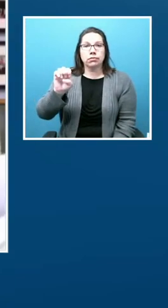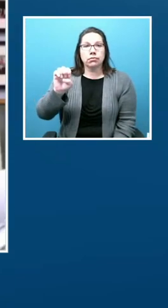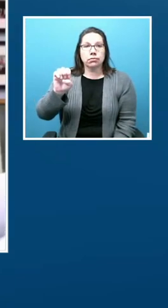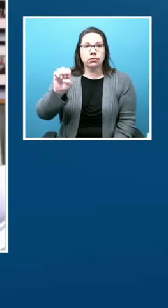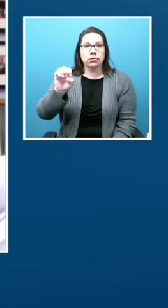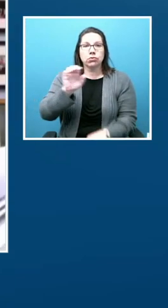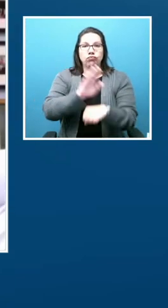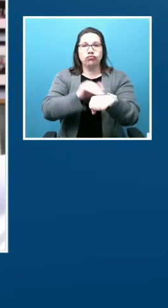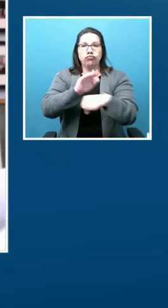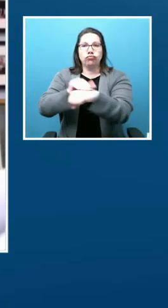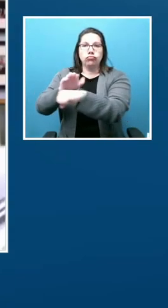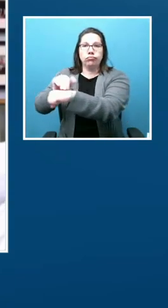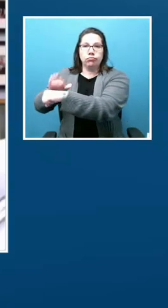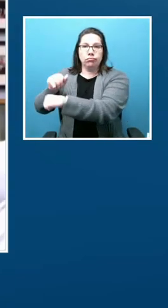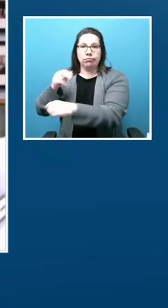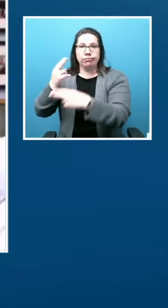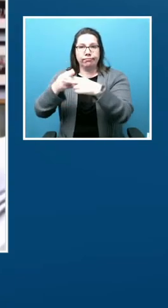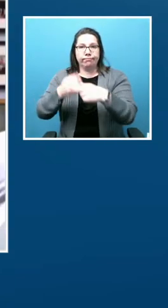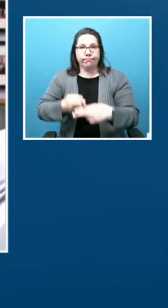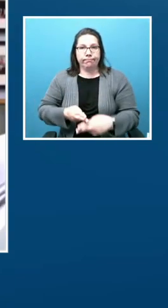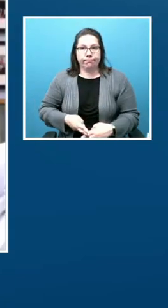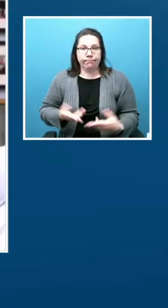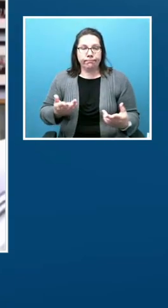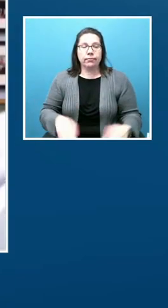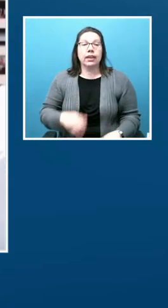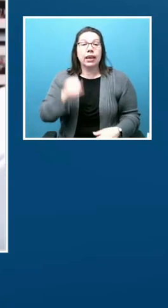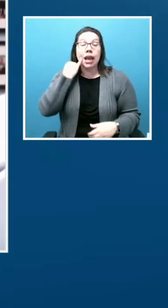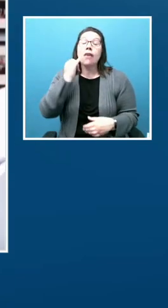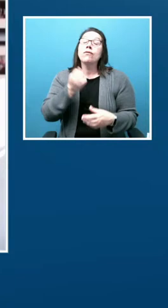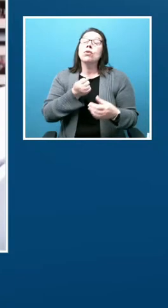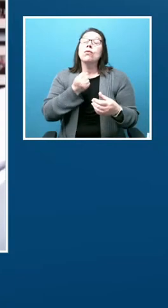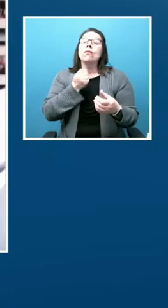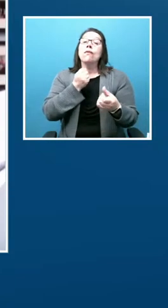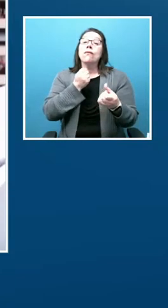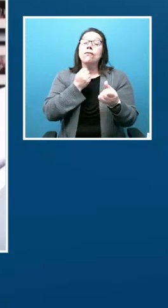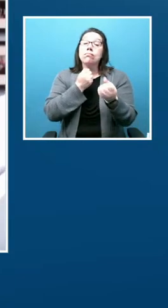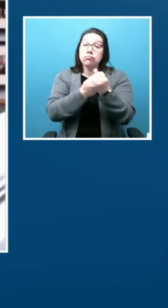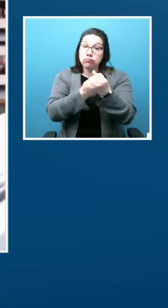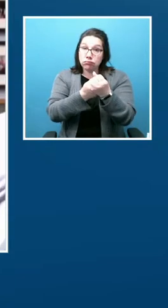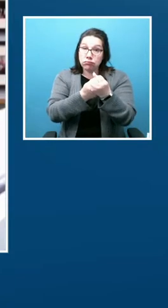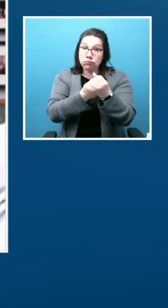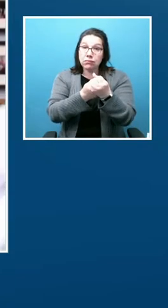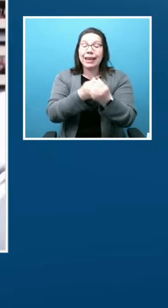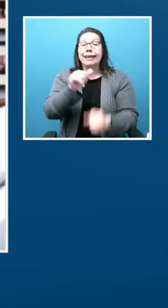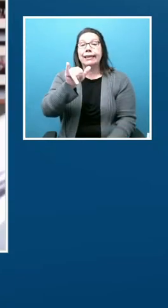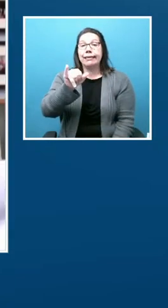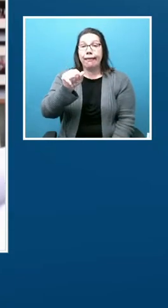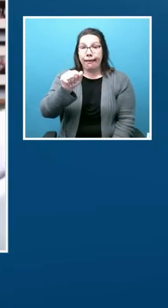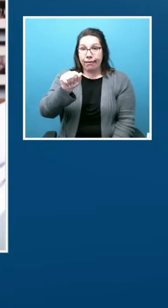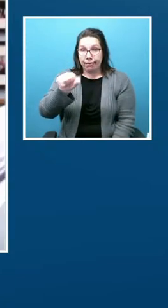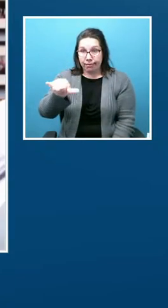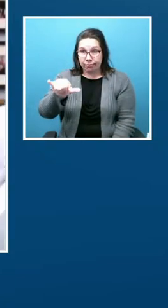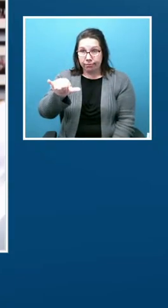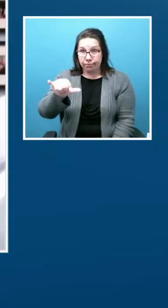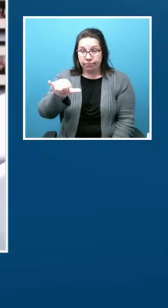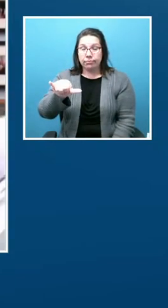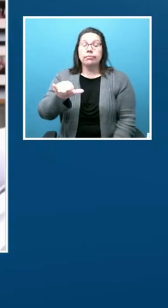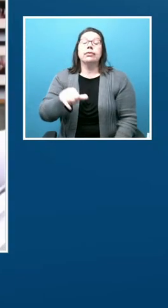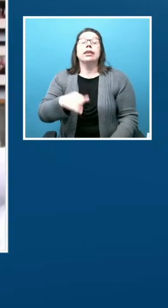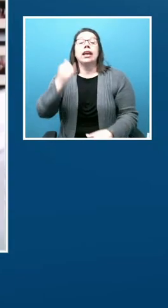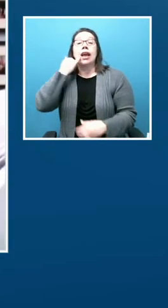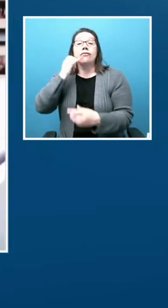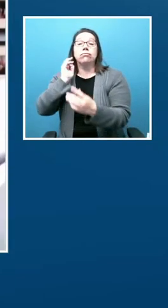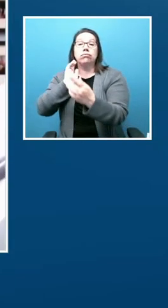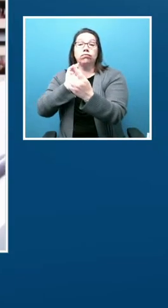call. Please, if you're voting in favor, say yay. If you're opposed, please